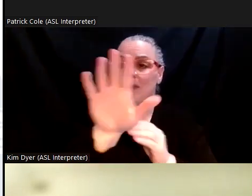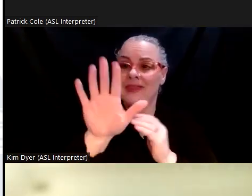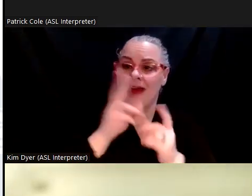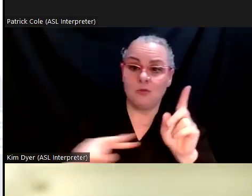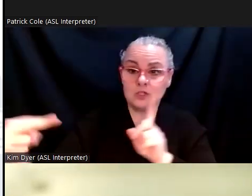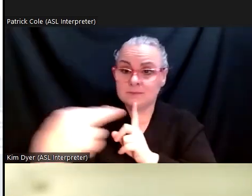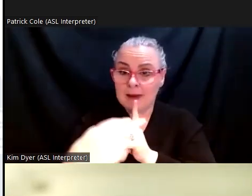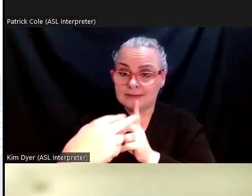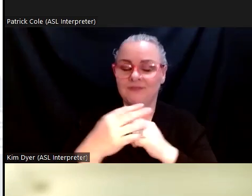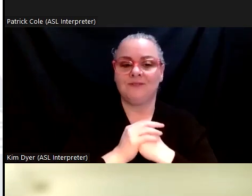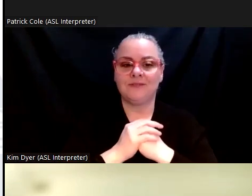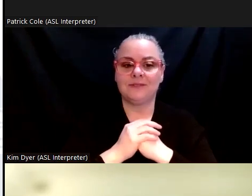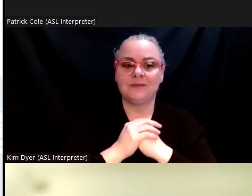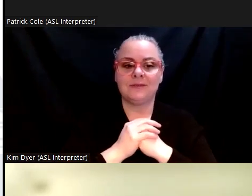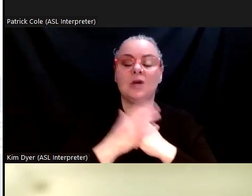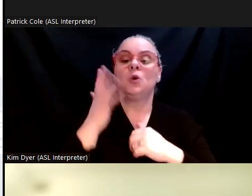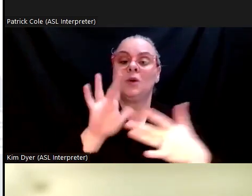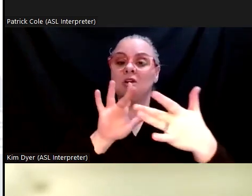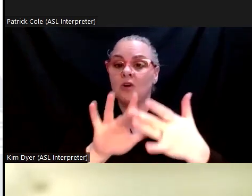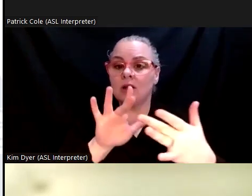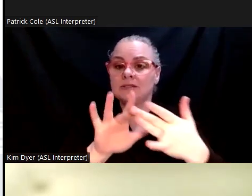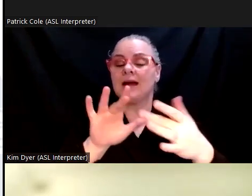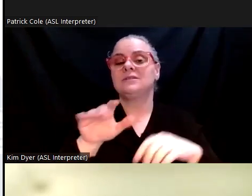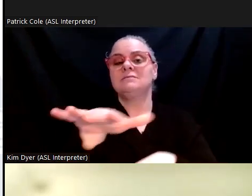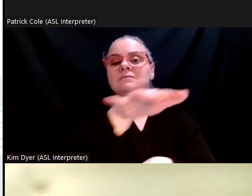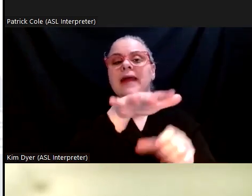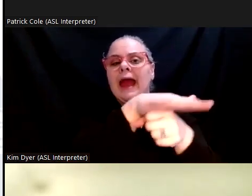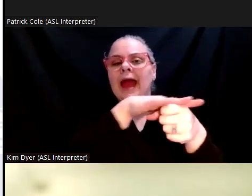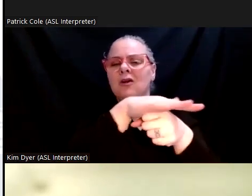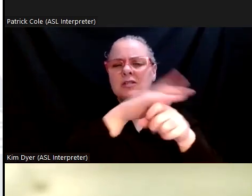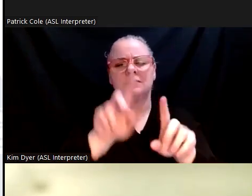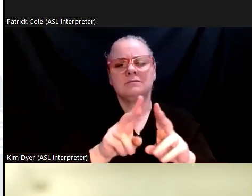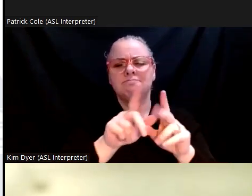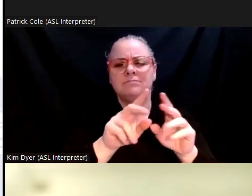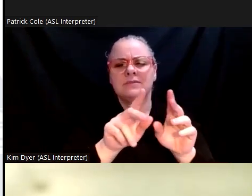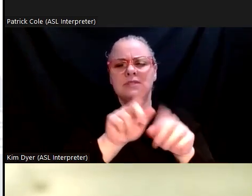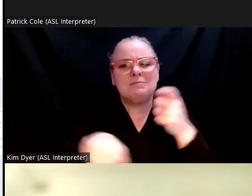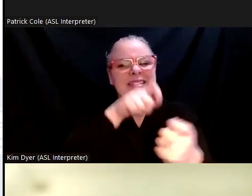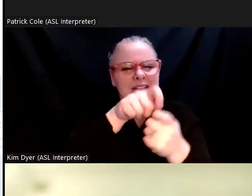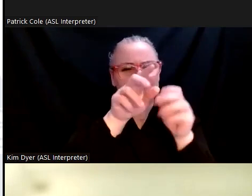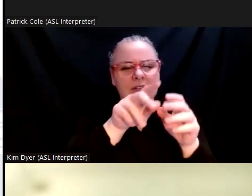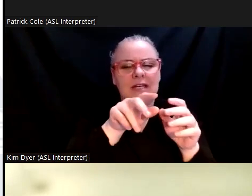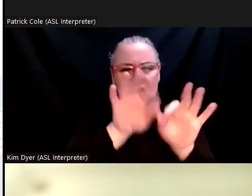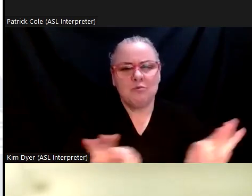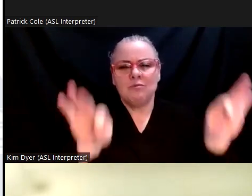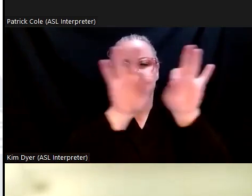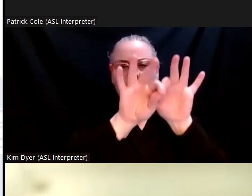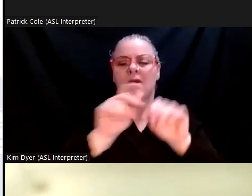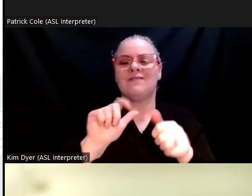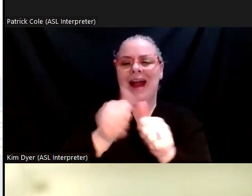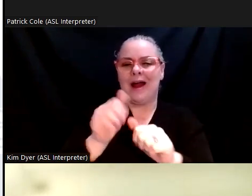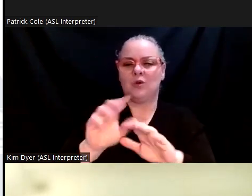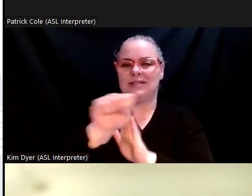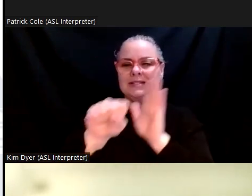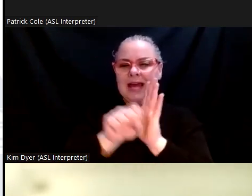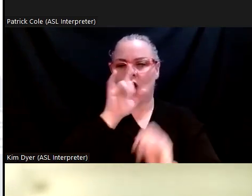perspective. We reached out to areas that are of particular importance because of the geography of the state and